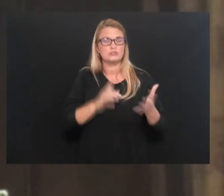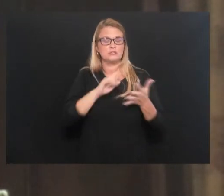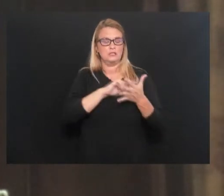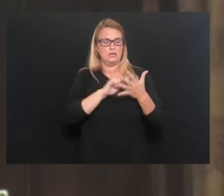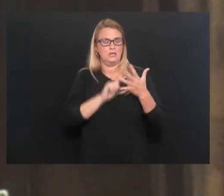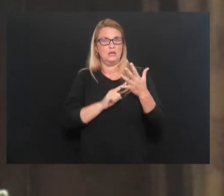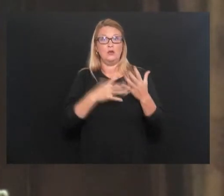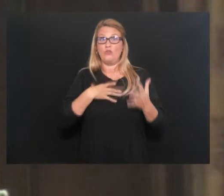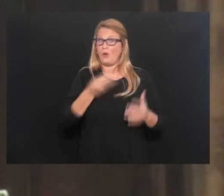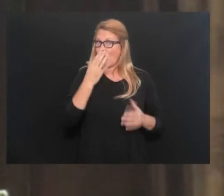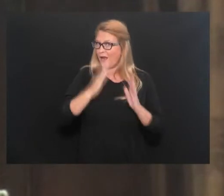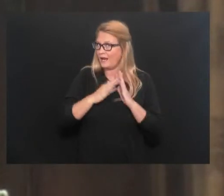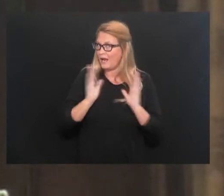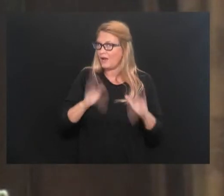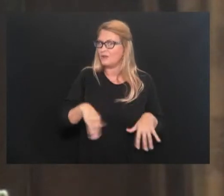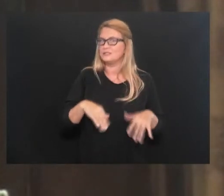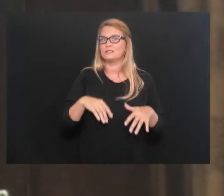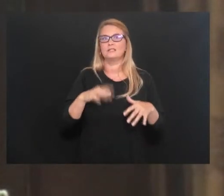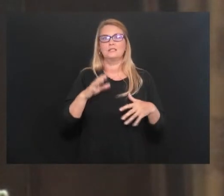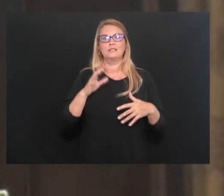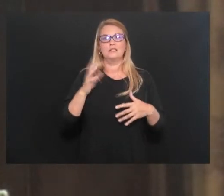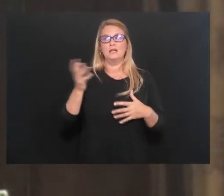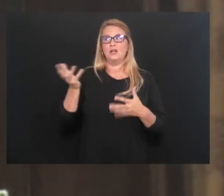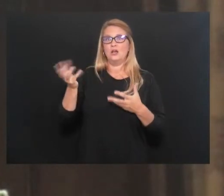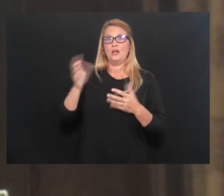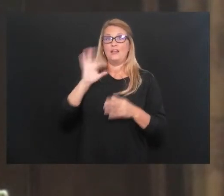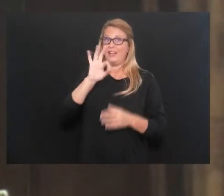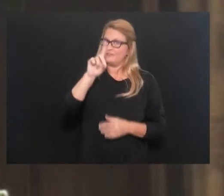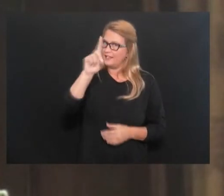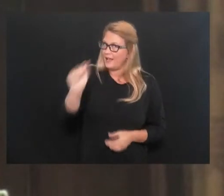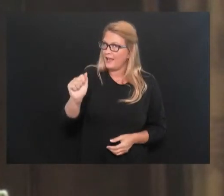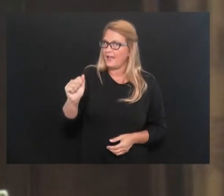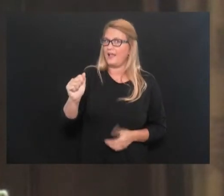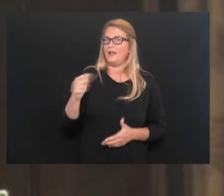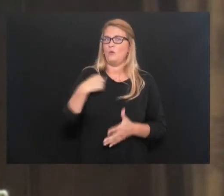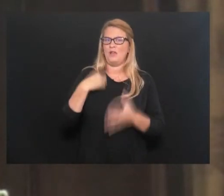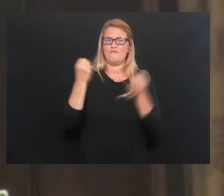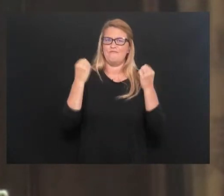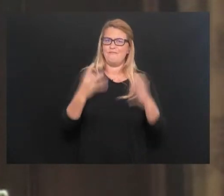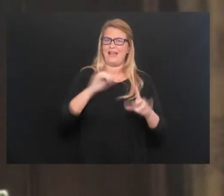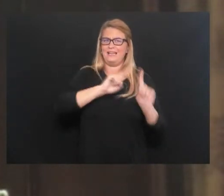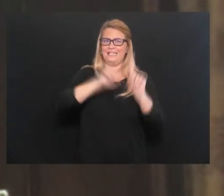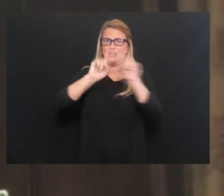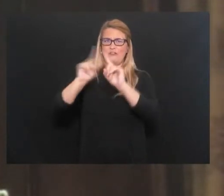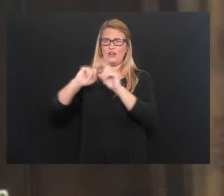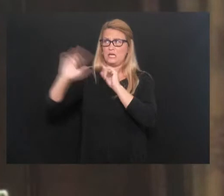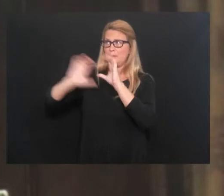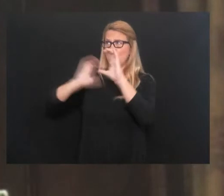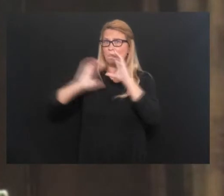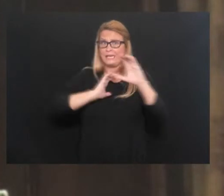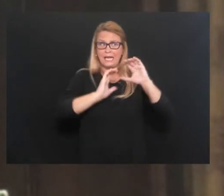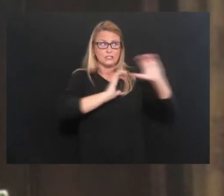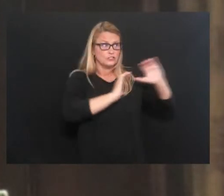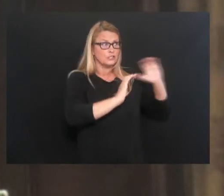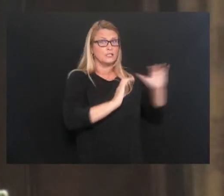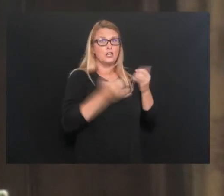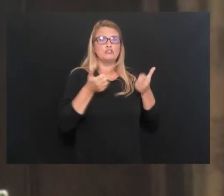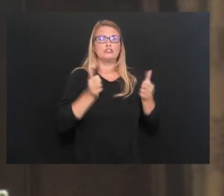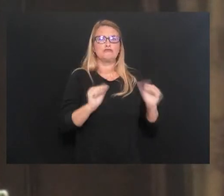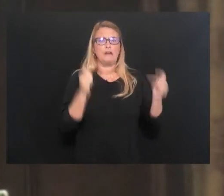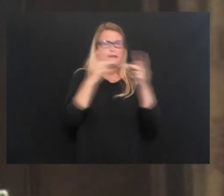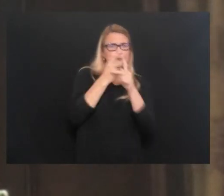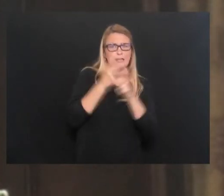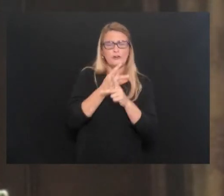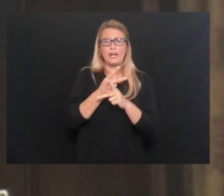to the White House. We have talked today to the Food and Drug Administration. And we are working every angle to be able